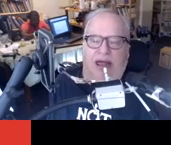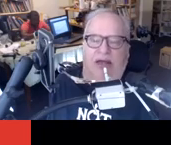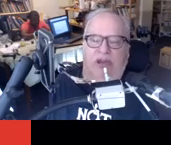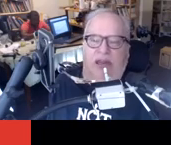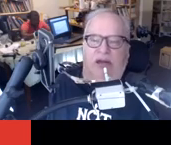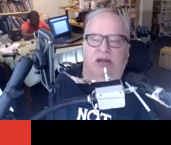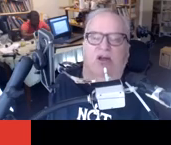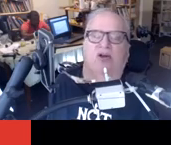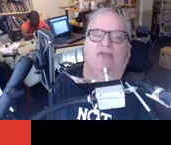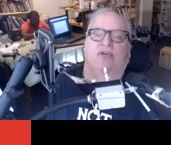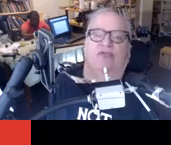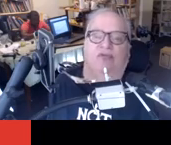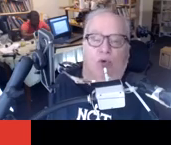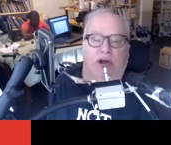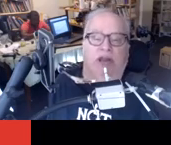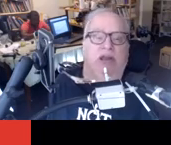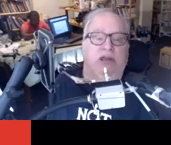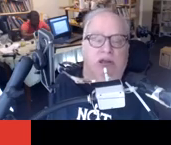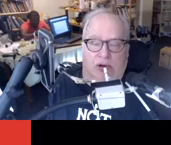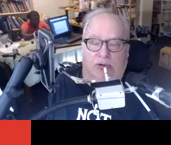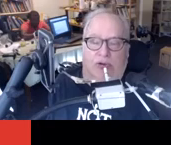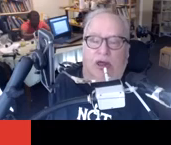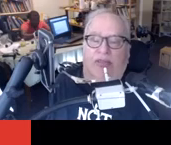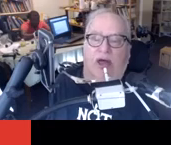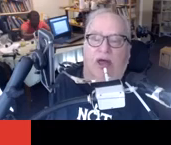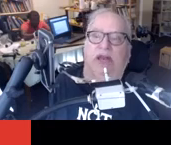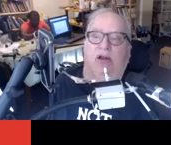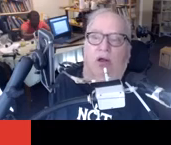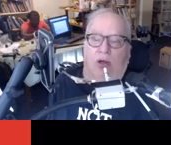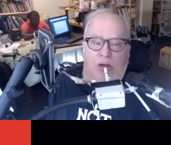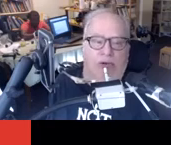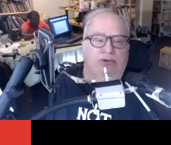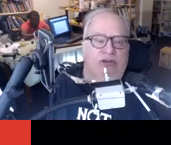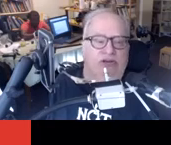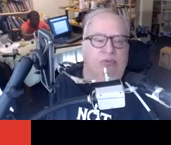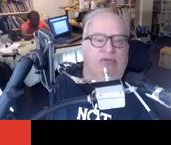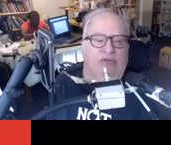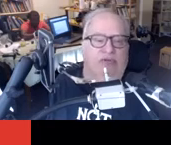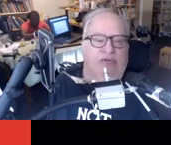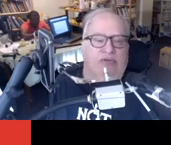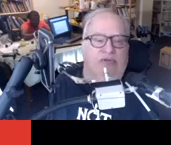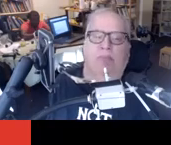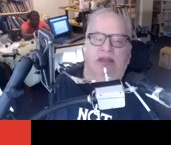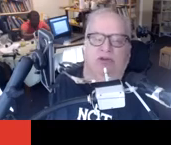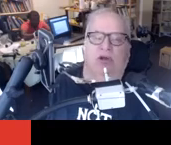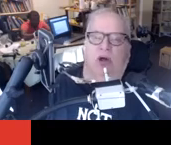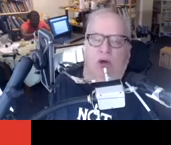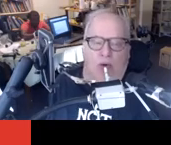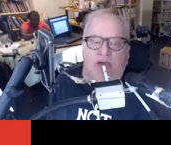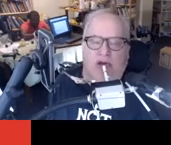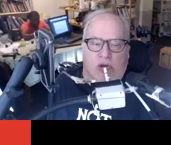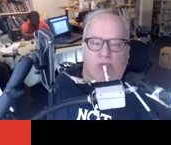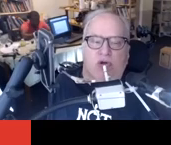have been advocating for 40 years that we need a whole new system of care based